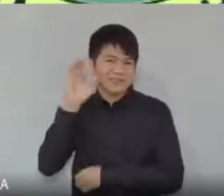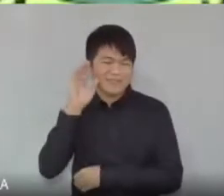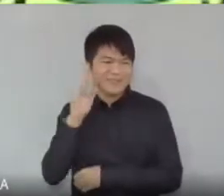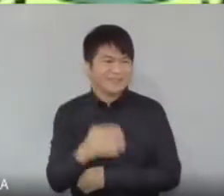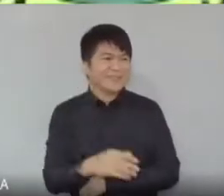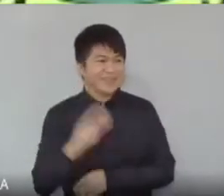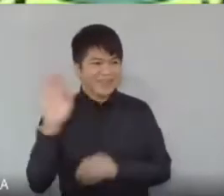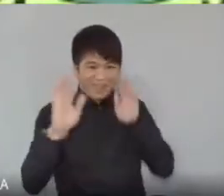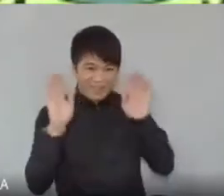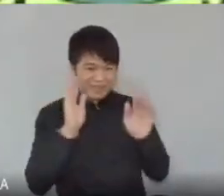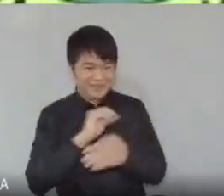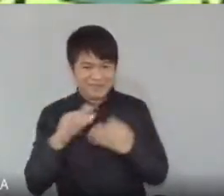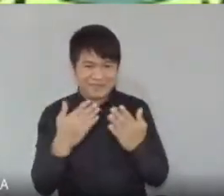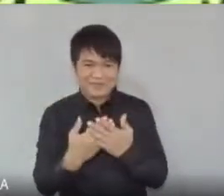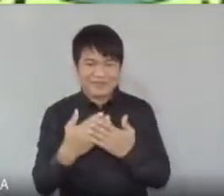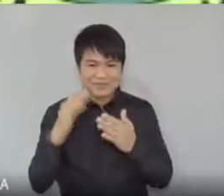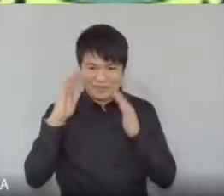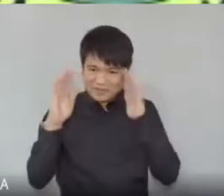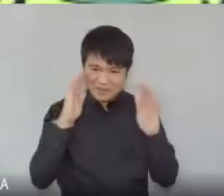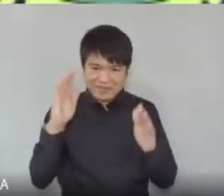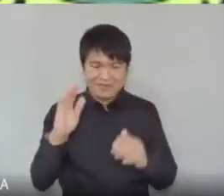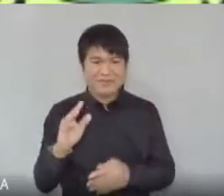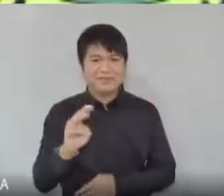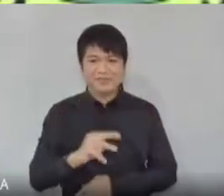everybody. Hello from the Department of Health, Manila.